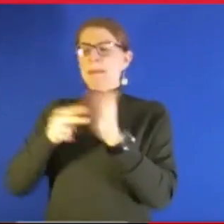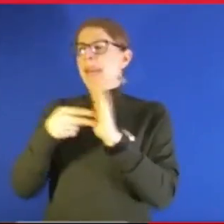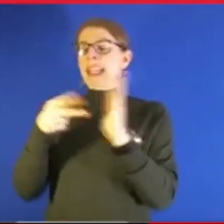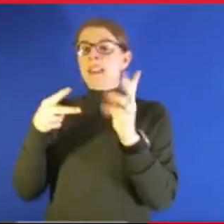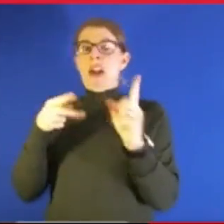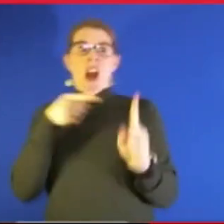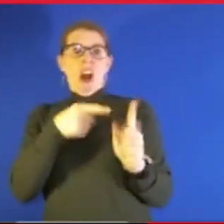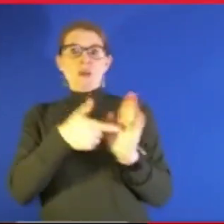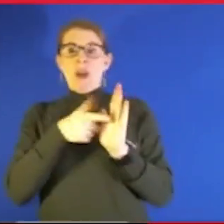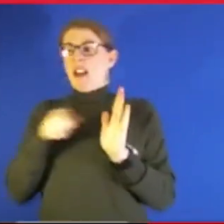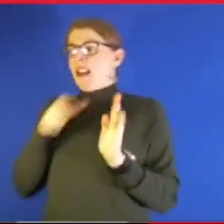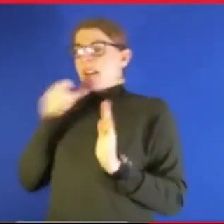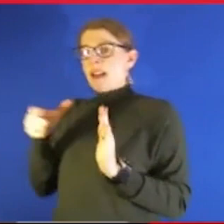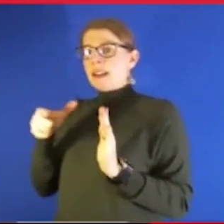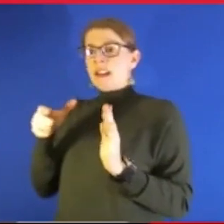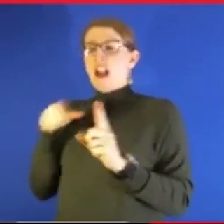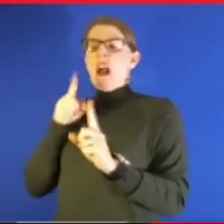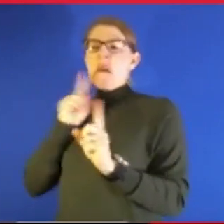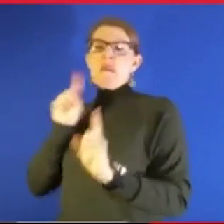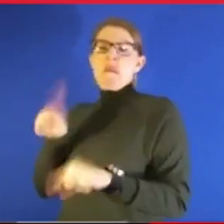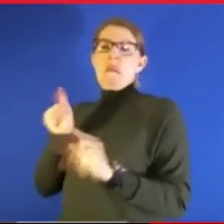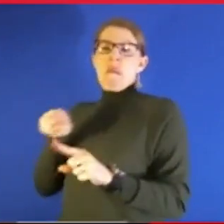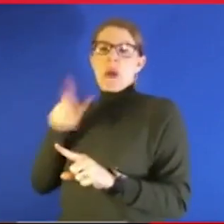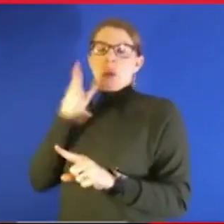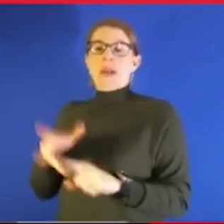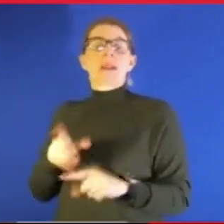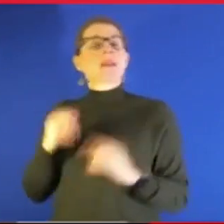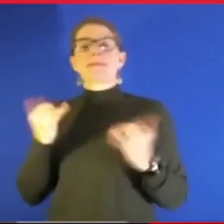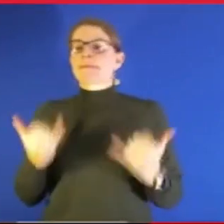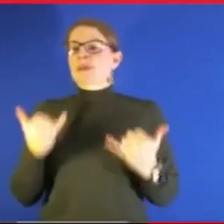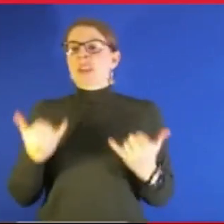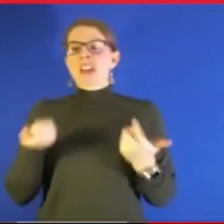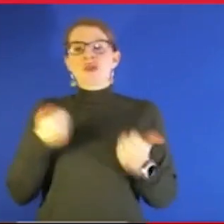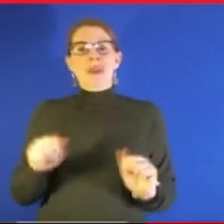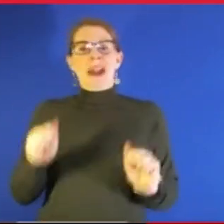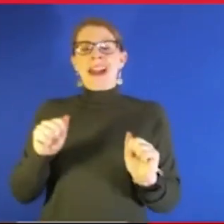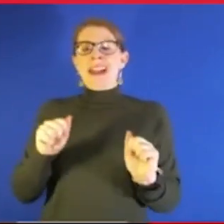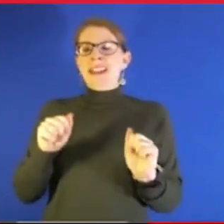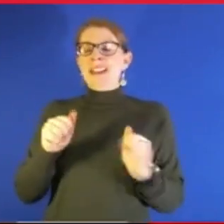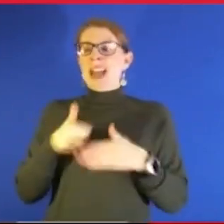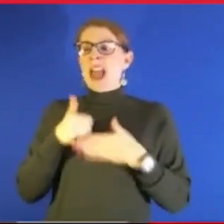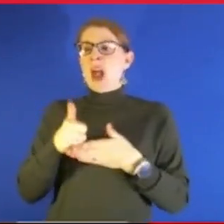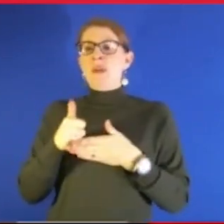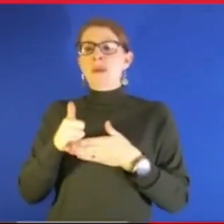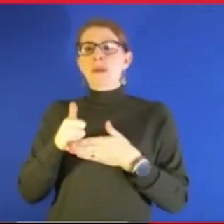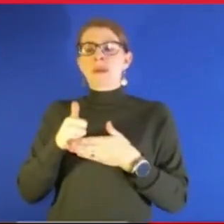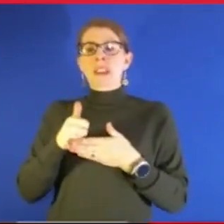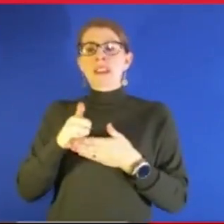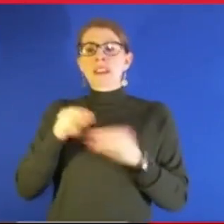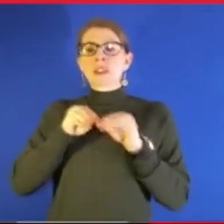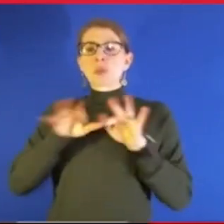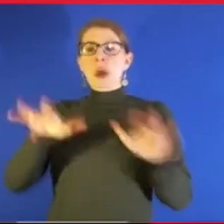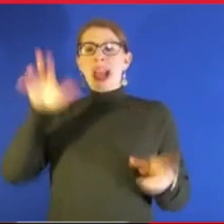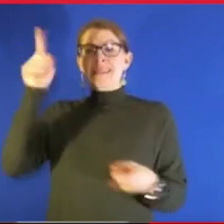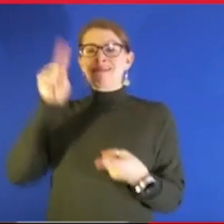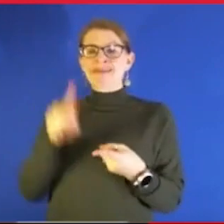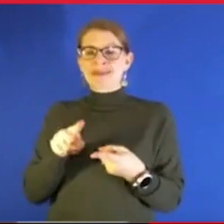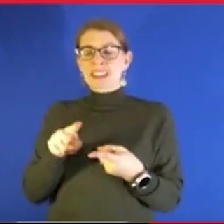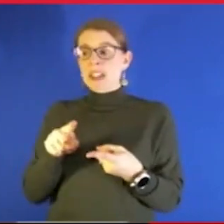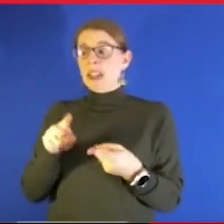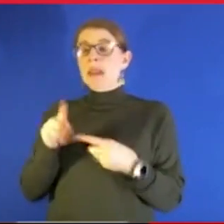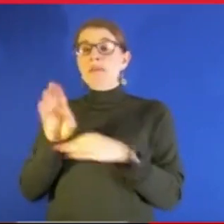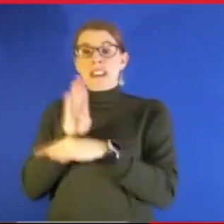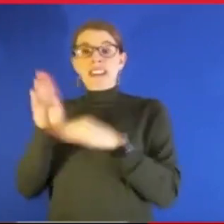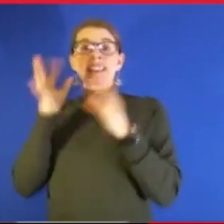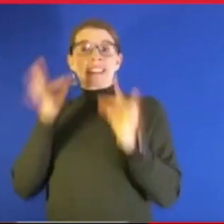doesn't. But I think we're at a place right now in trying to bend this curve that businesses are going to need to make this decision. And I think